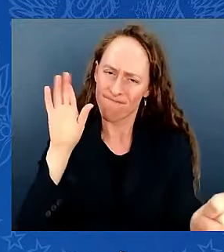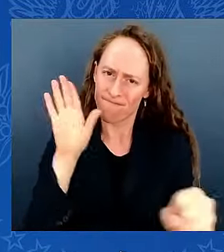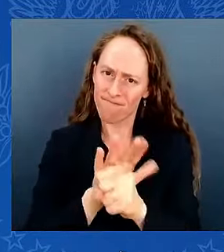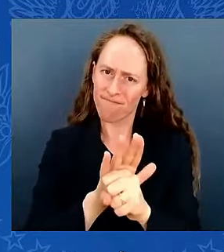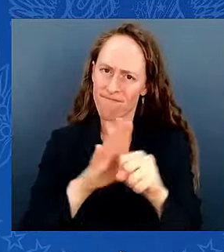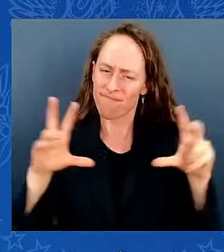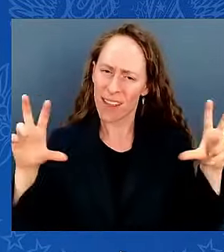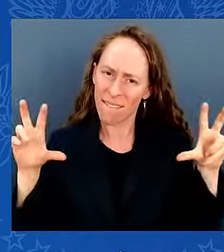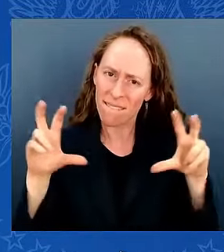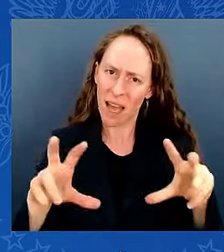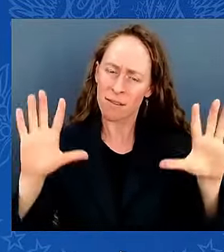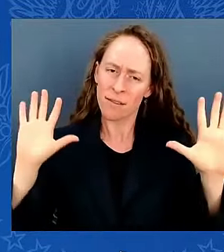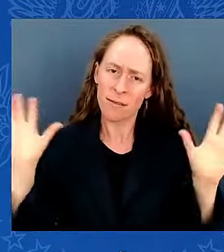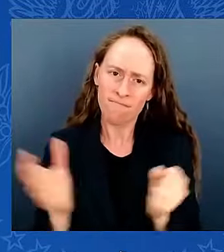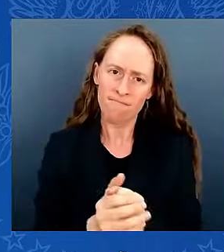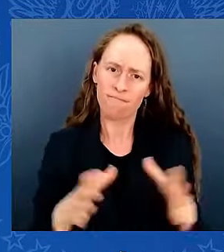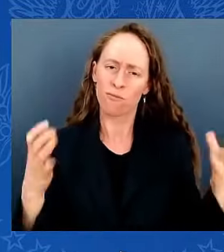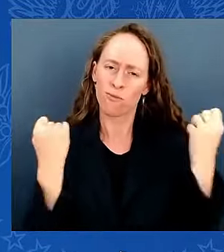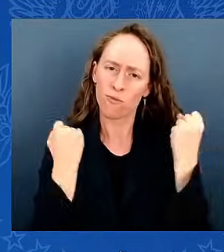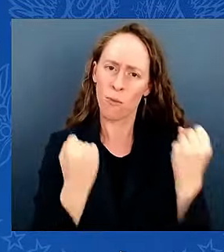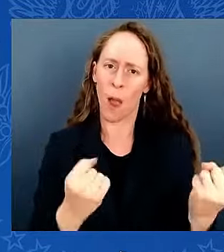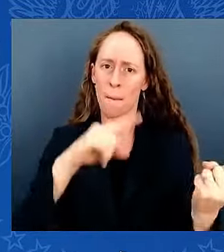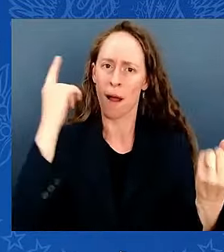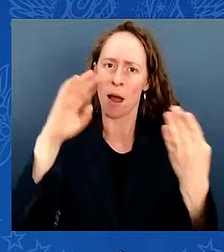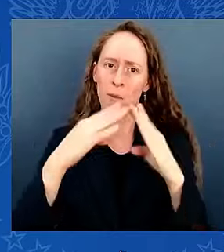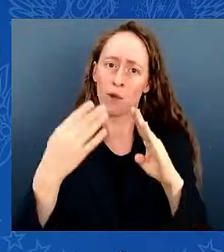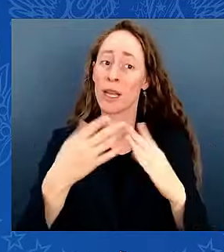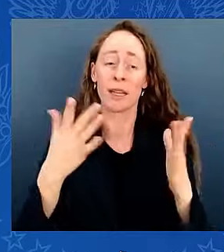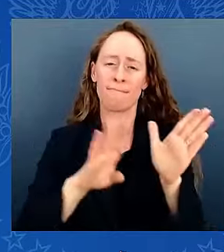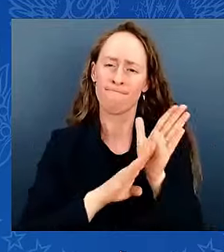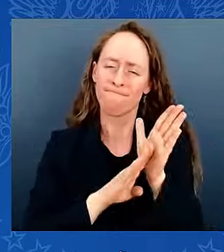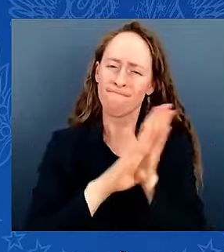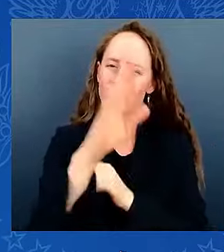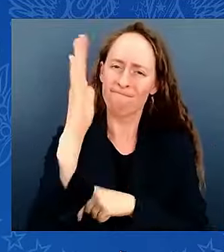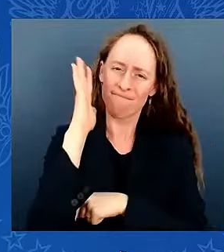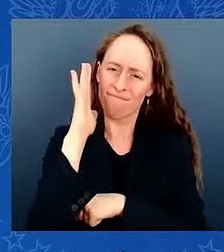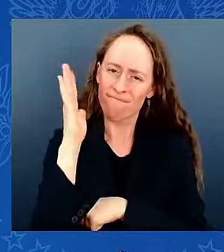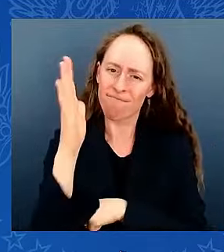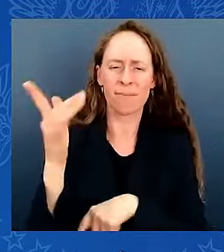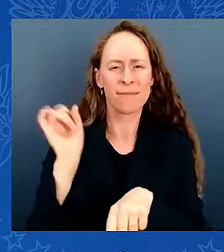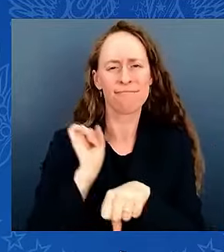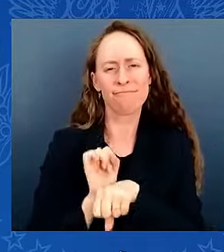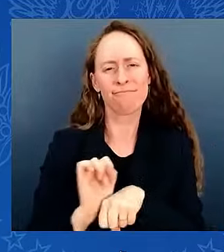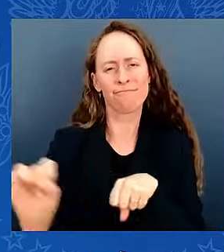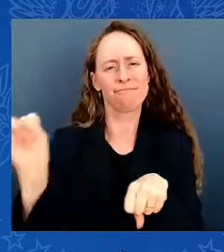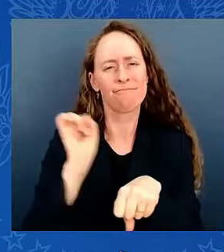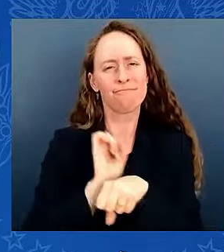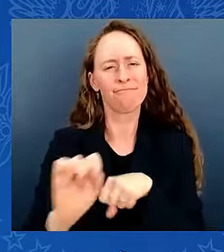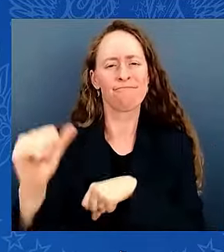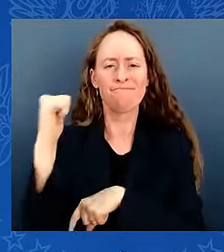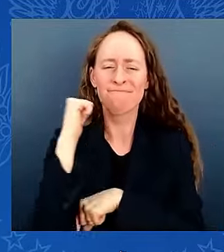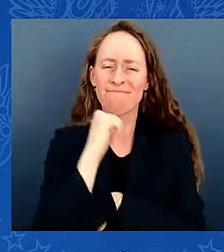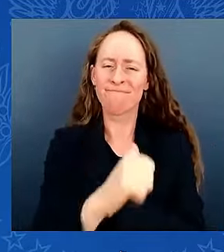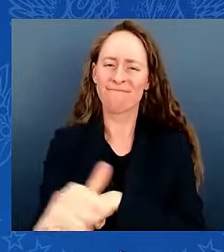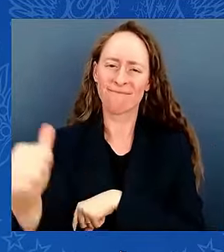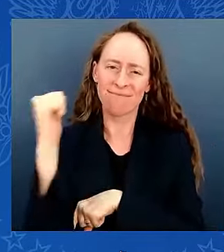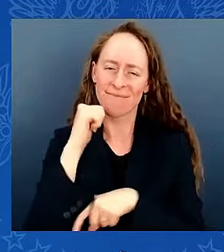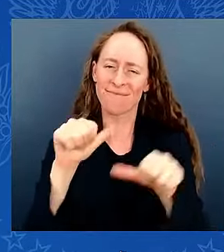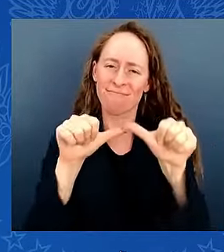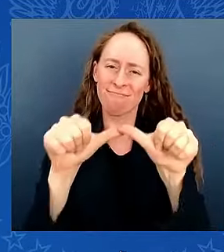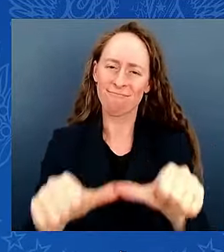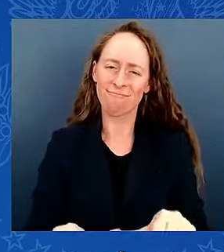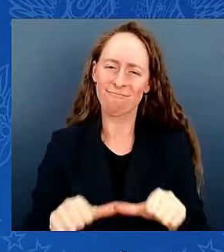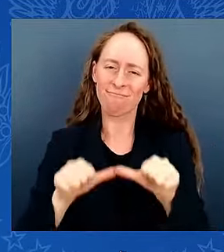This administration has done the work. President Biden, Vice President Harris didn't talk the talk,